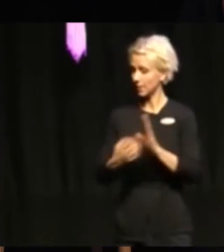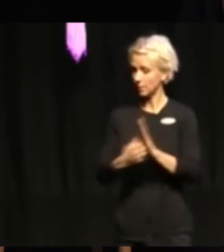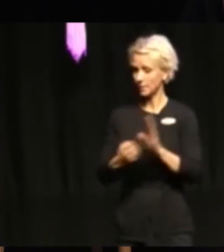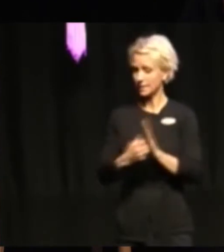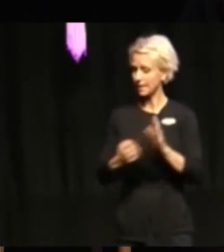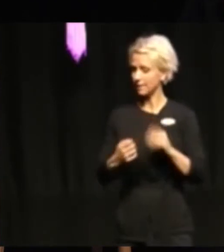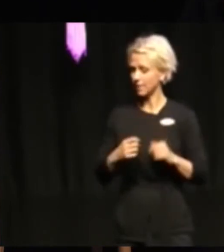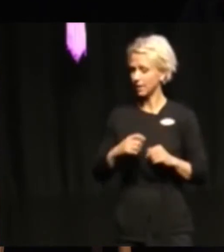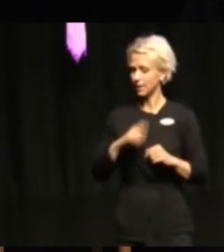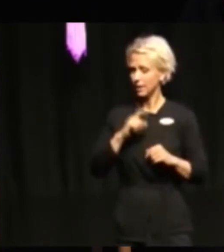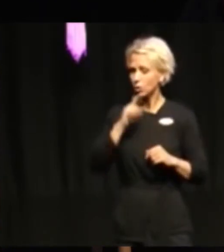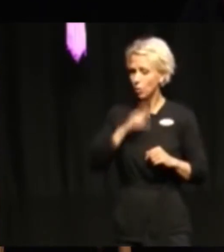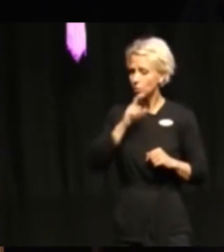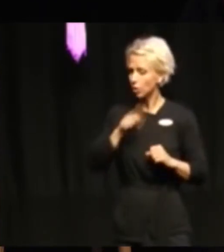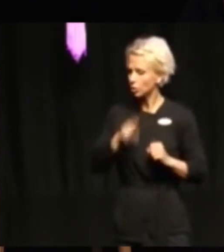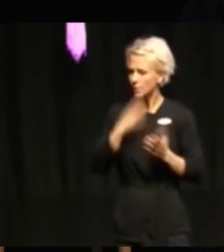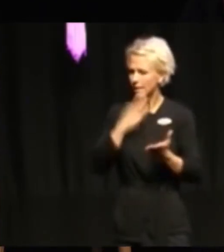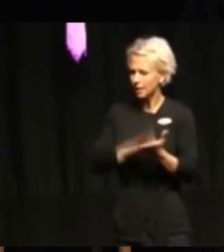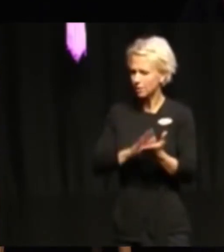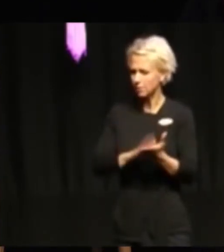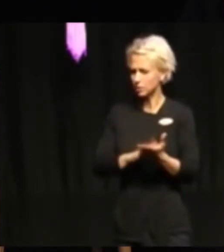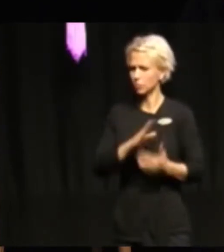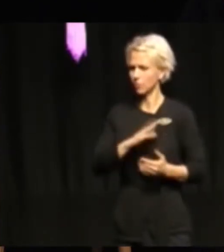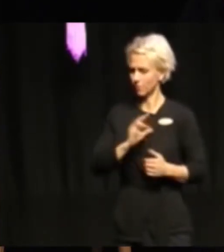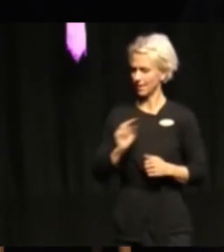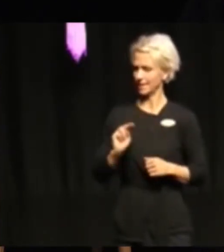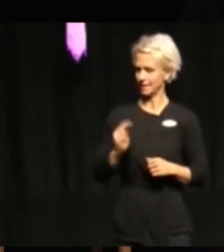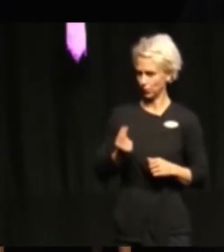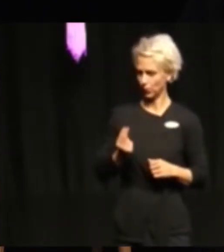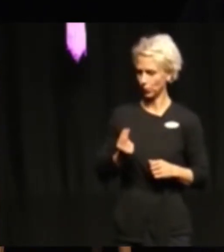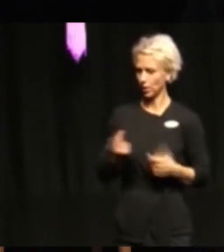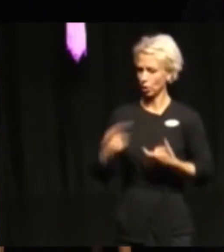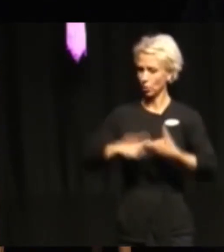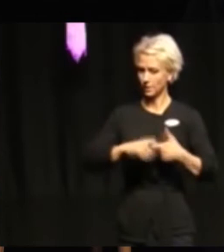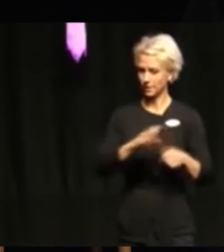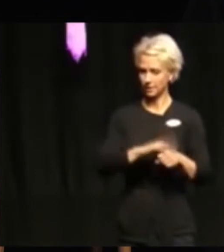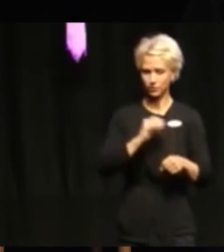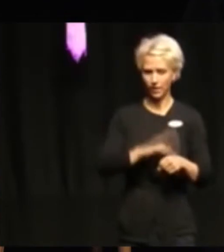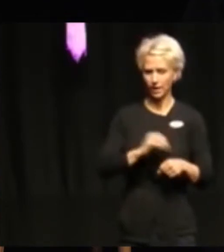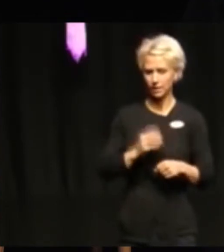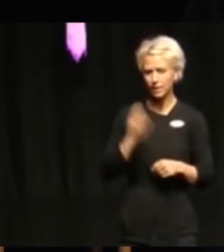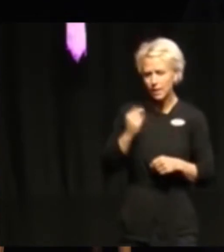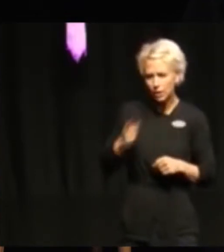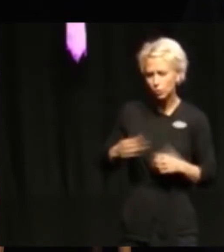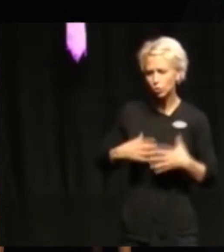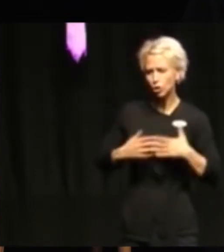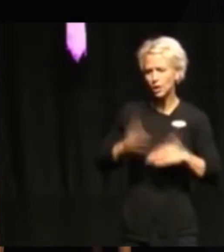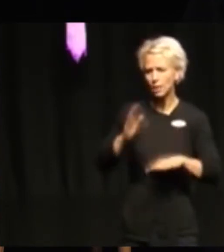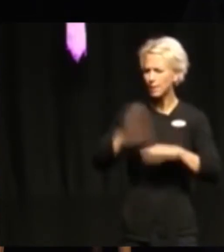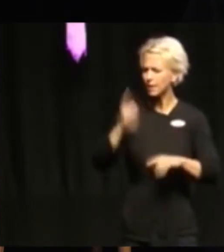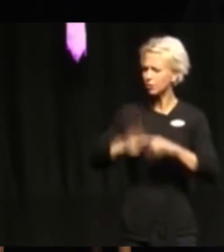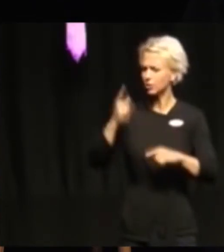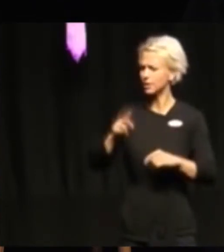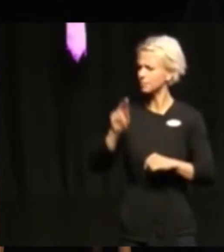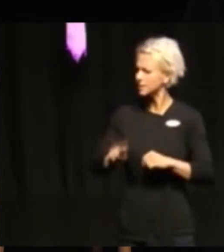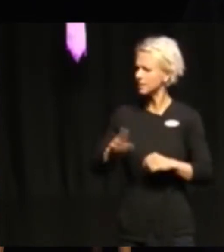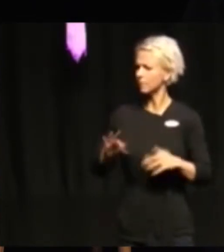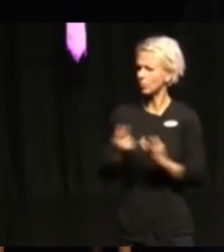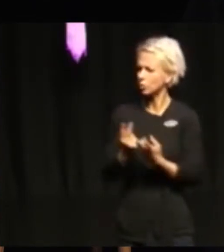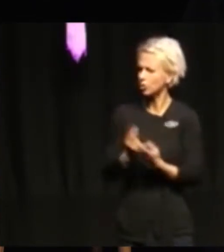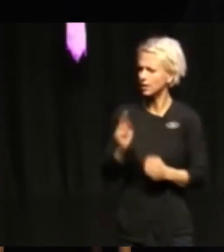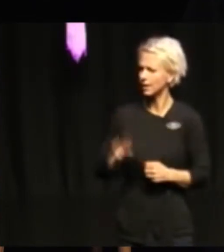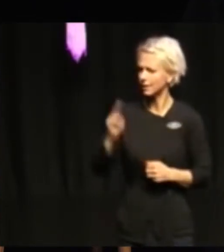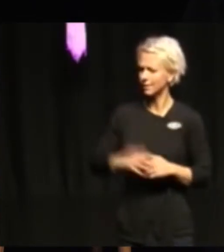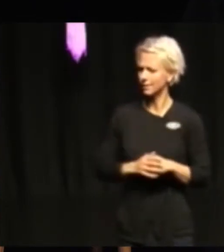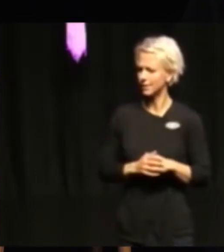comments or the sort of recommendations that the committee had when it comes to Sweden, can you just clarify a little bit what that really means? Because